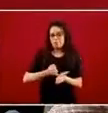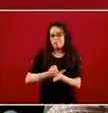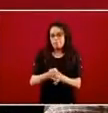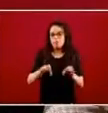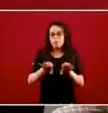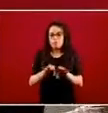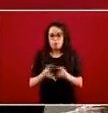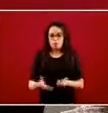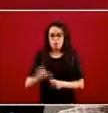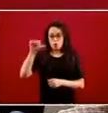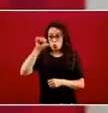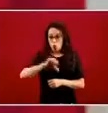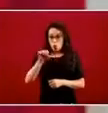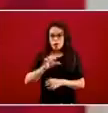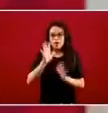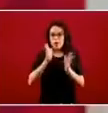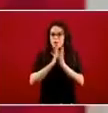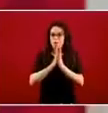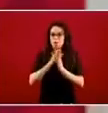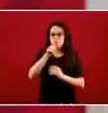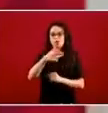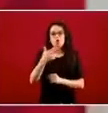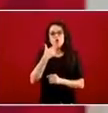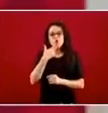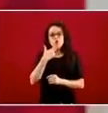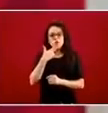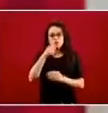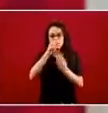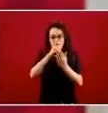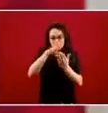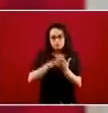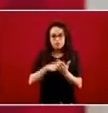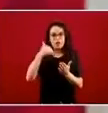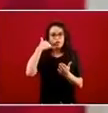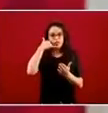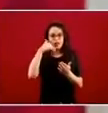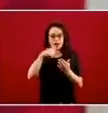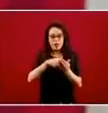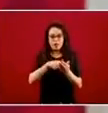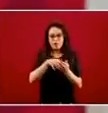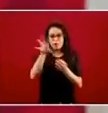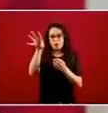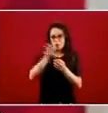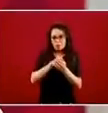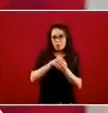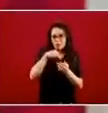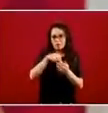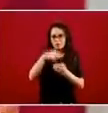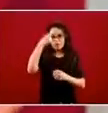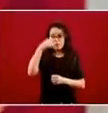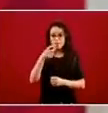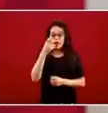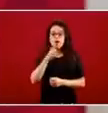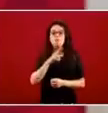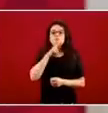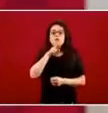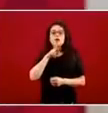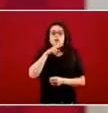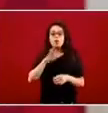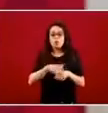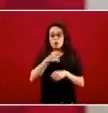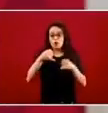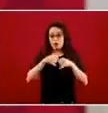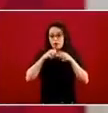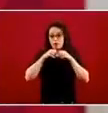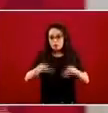So please download it. All of you download it today. Use it. Provide any feedback that